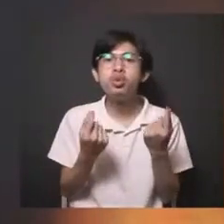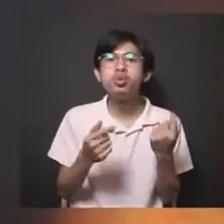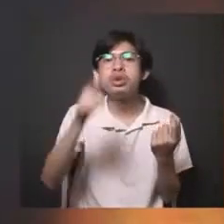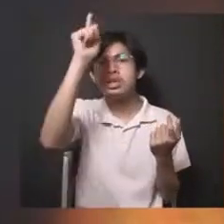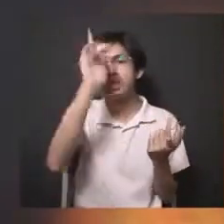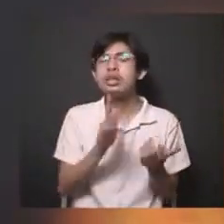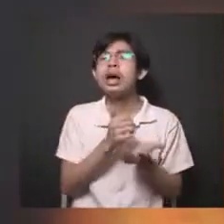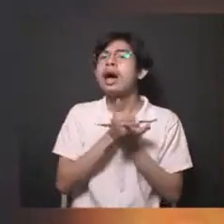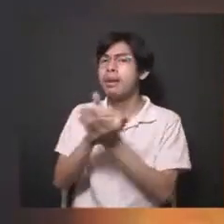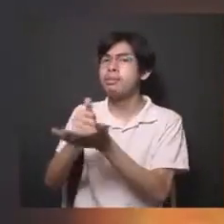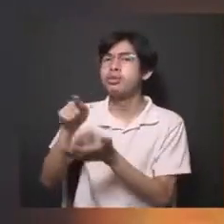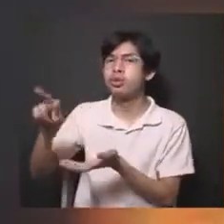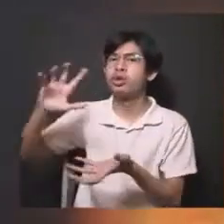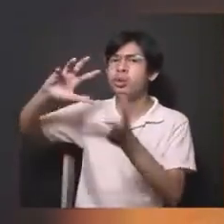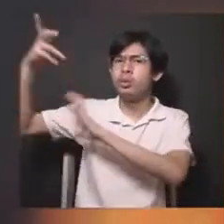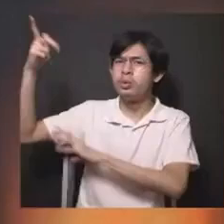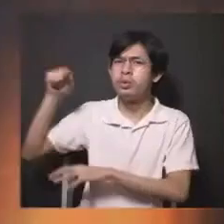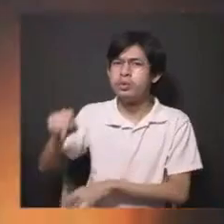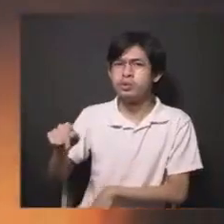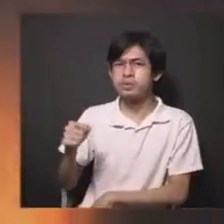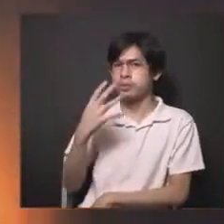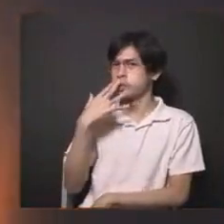blessing.